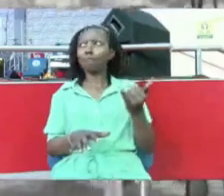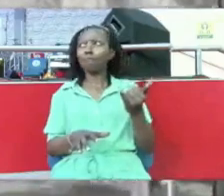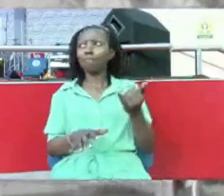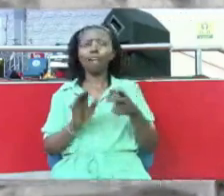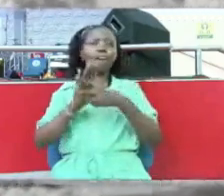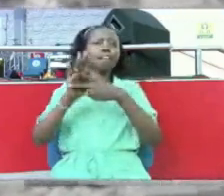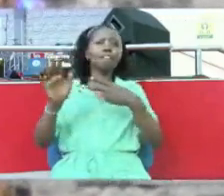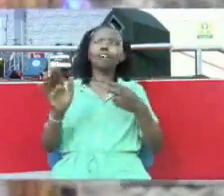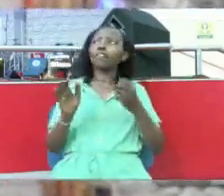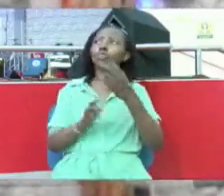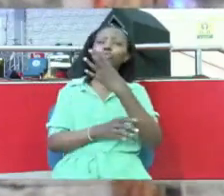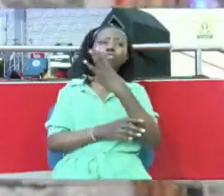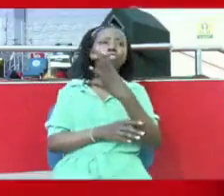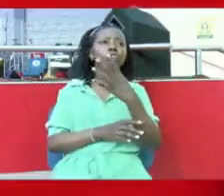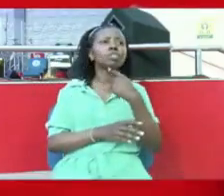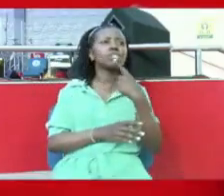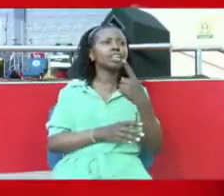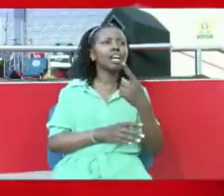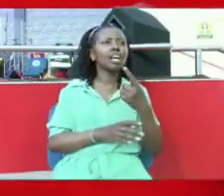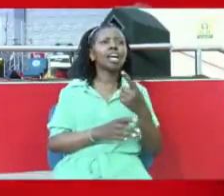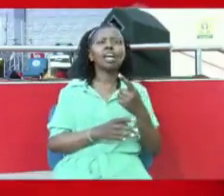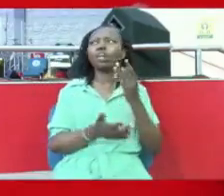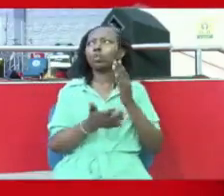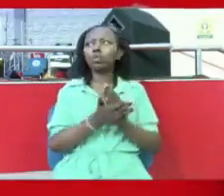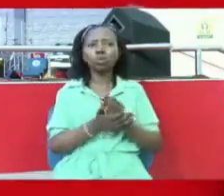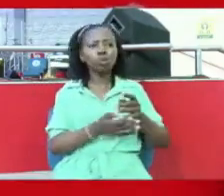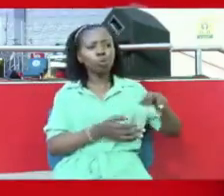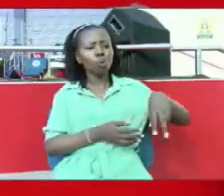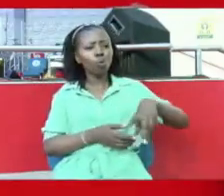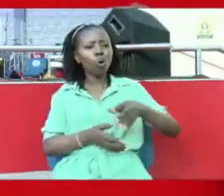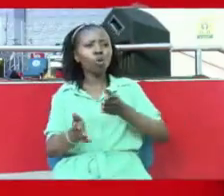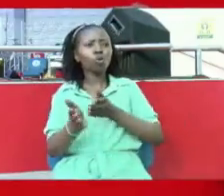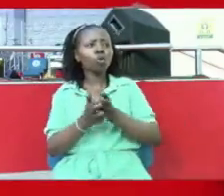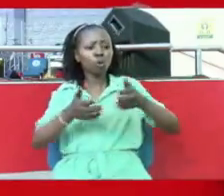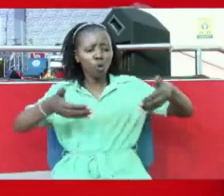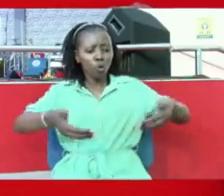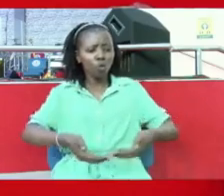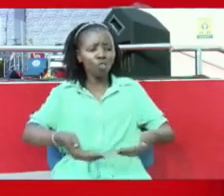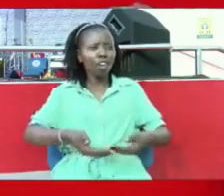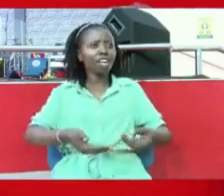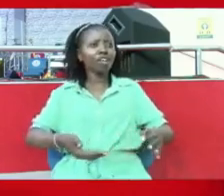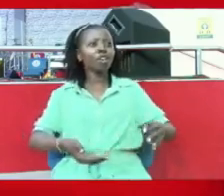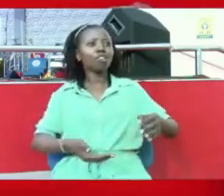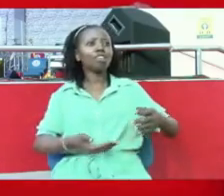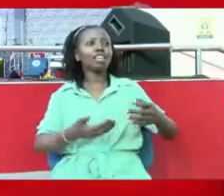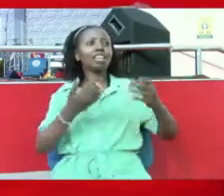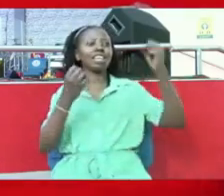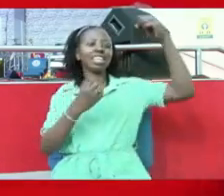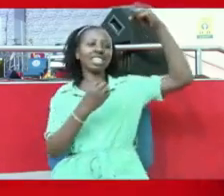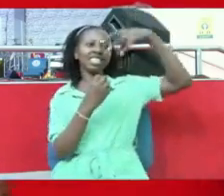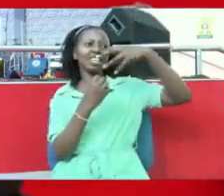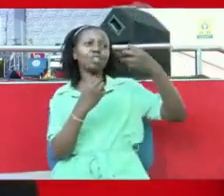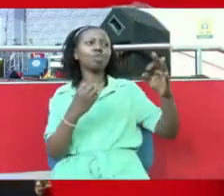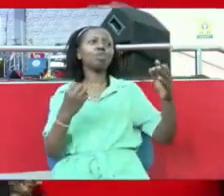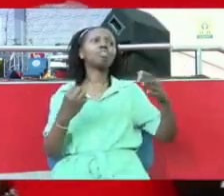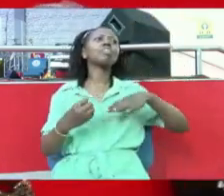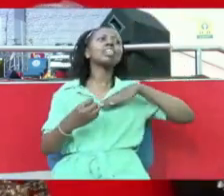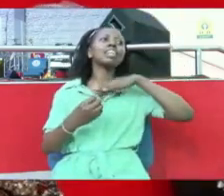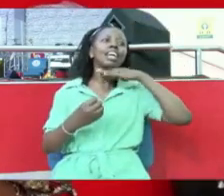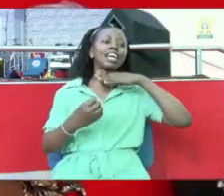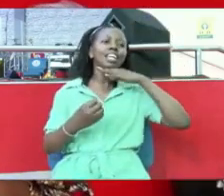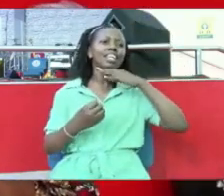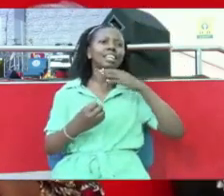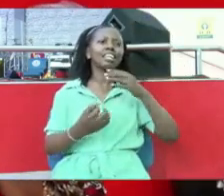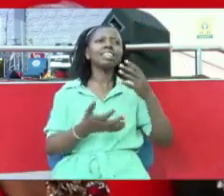4 it says that though I walk through the valley of the shadow of death. Things are looking dangerous. Mstari